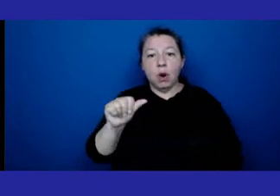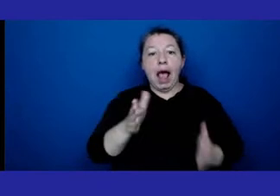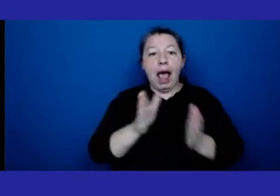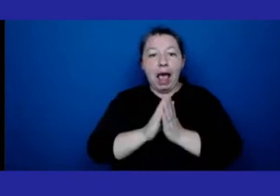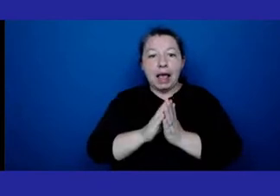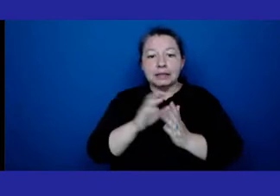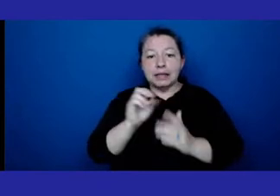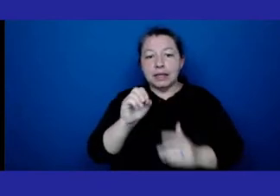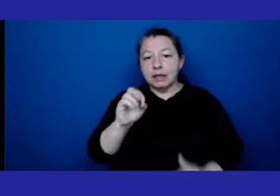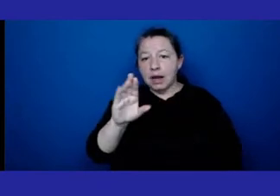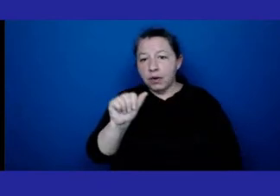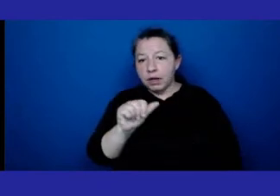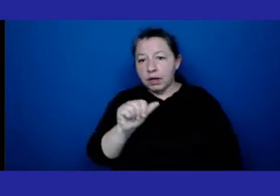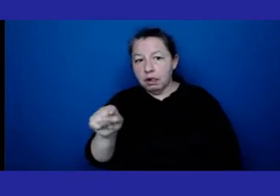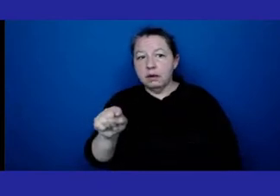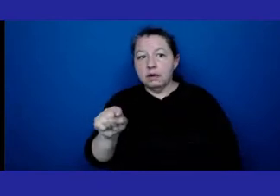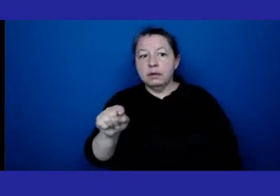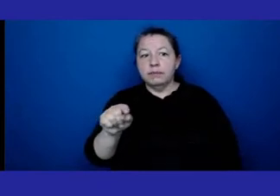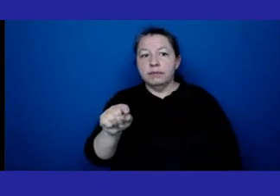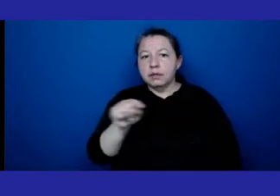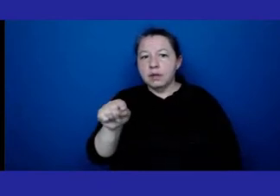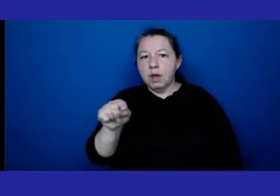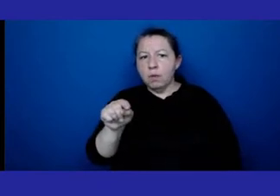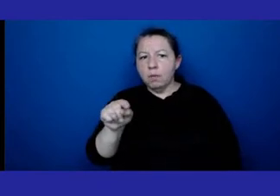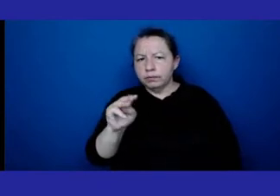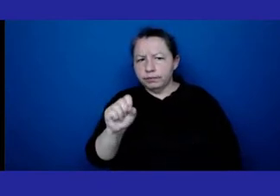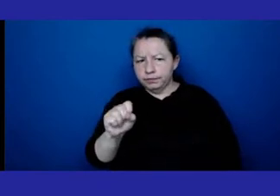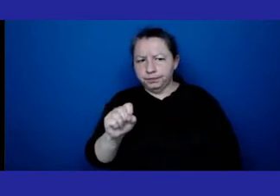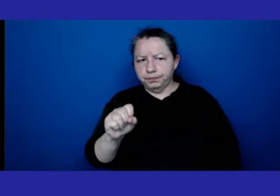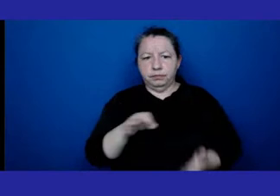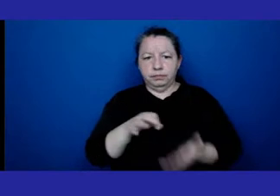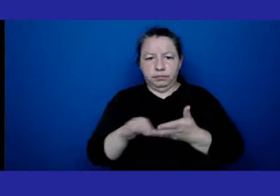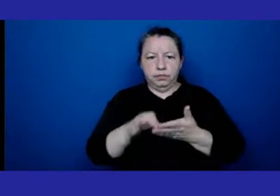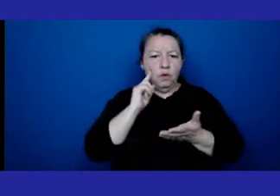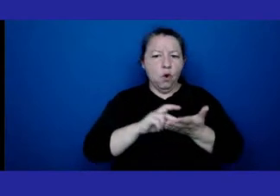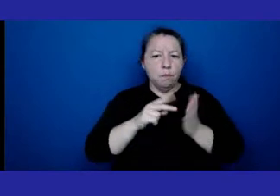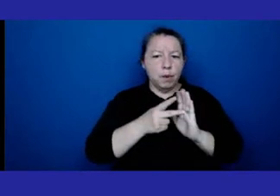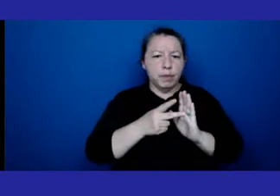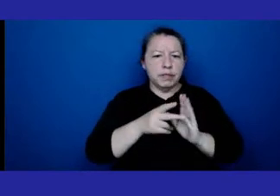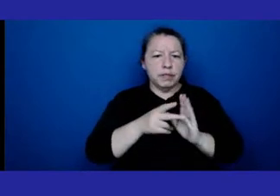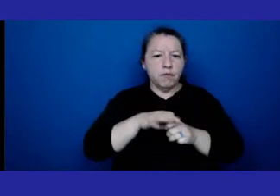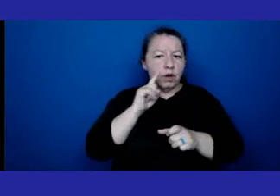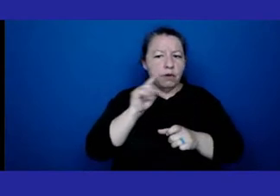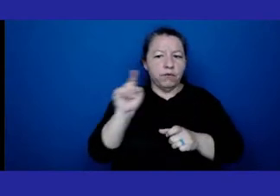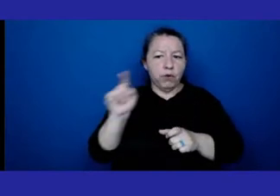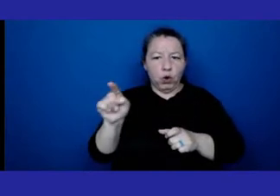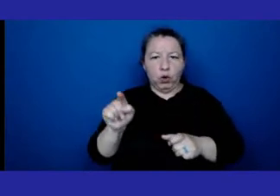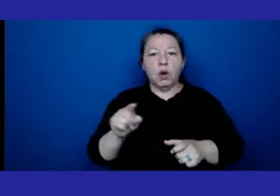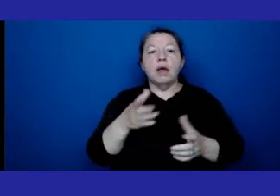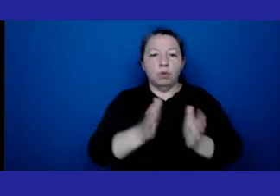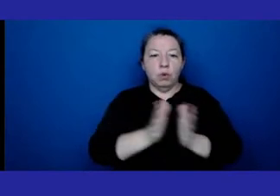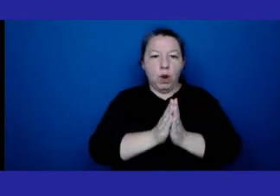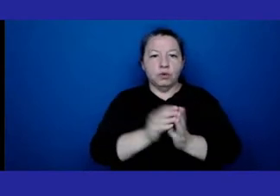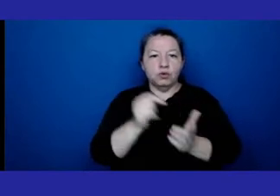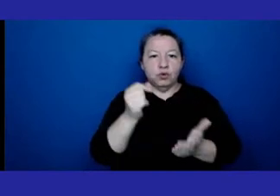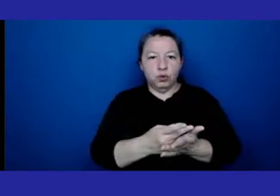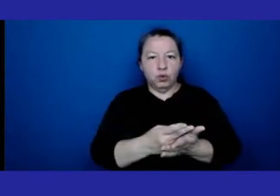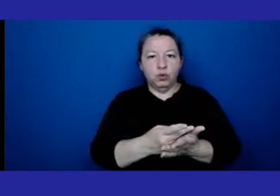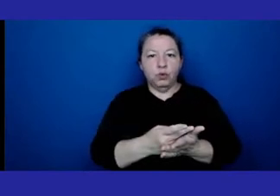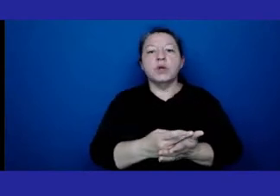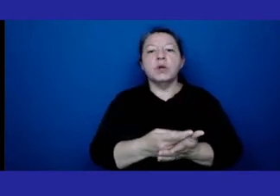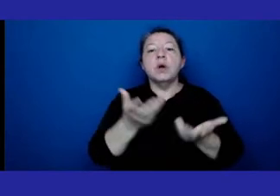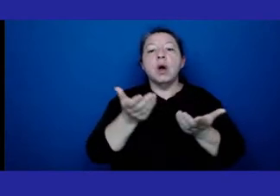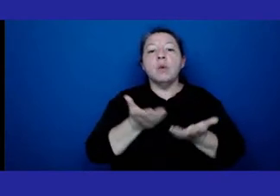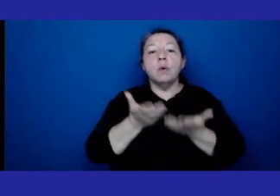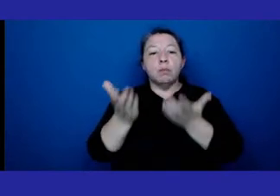Williams Eisen, be counted for the purposes of quorum and voting on her behalf. So, and the request was approved. I would like to propose a